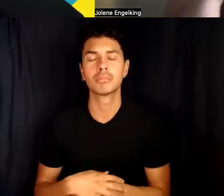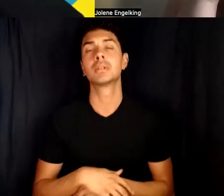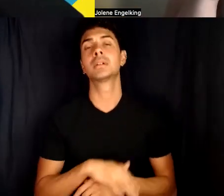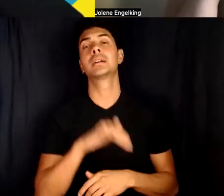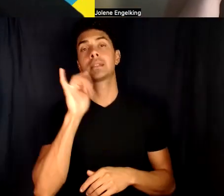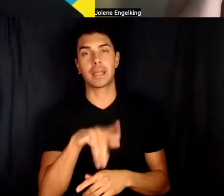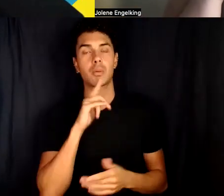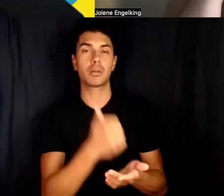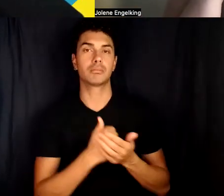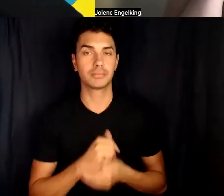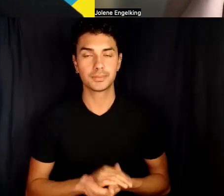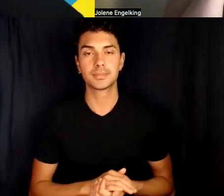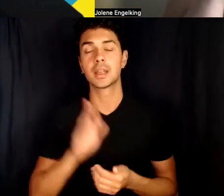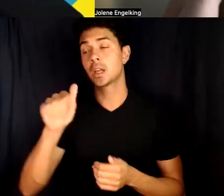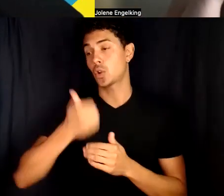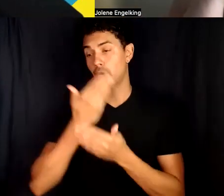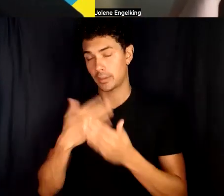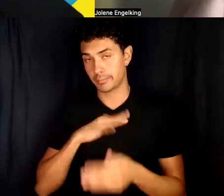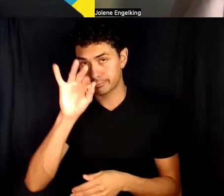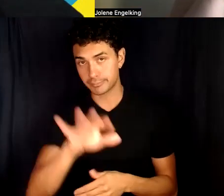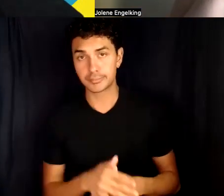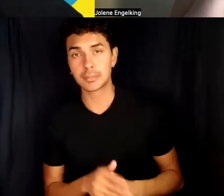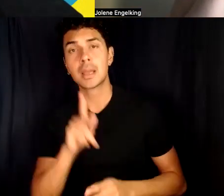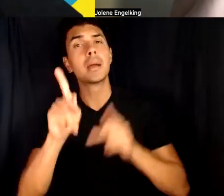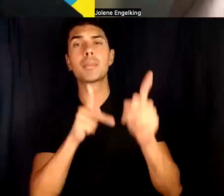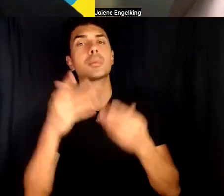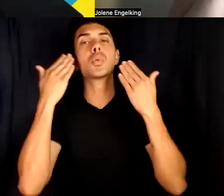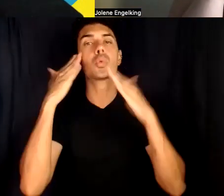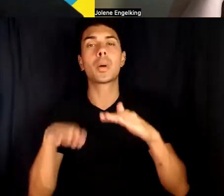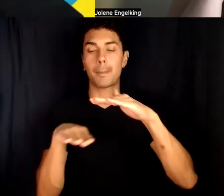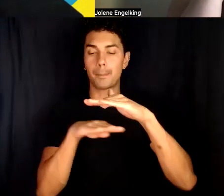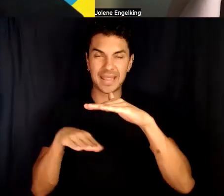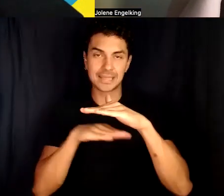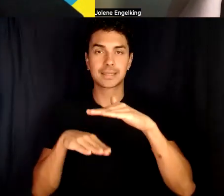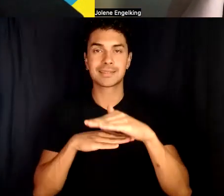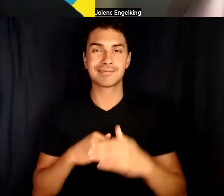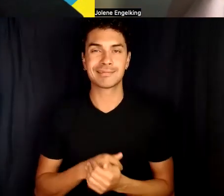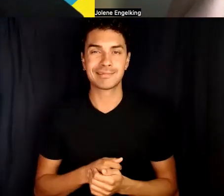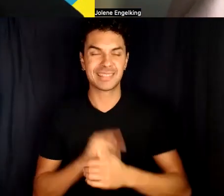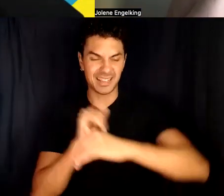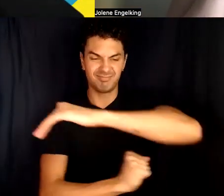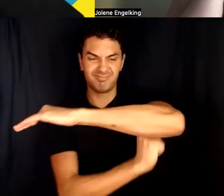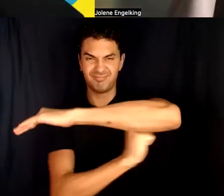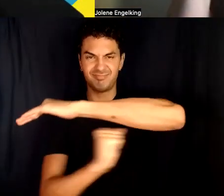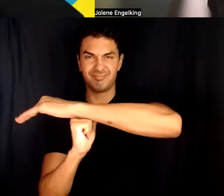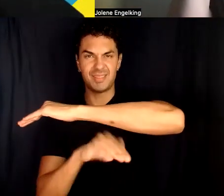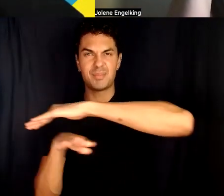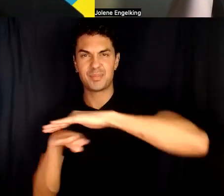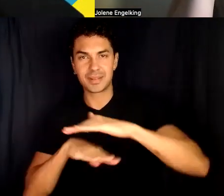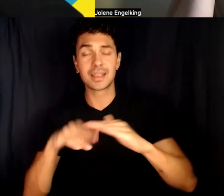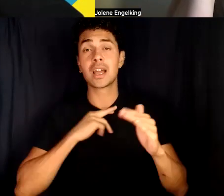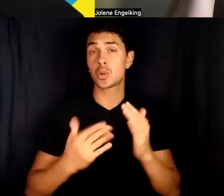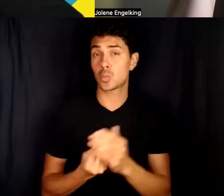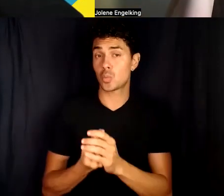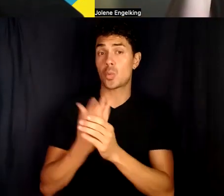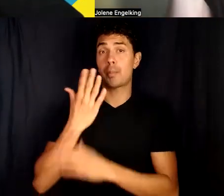seen, which is kind of along with that, is folks don't know the basics sometimes. And this is even people who have, I grew up in northern Minnesota,